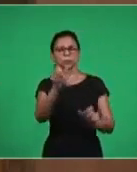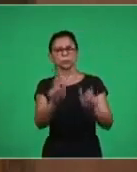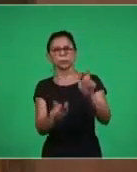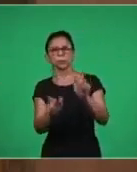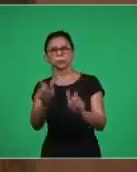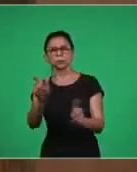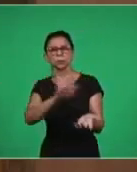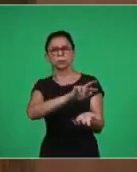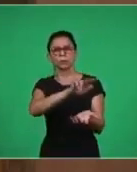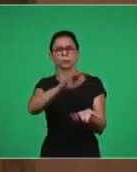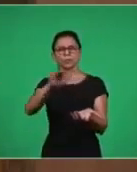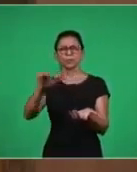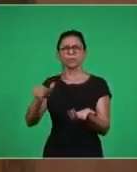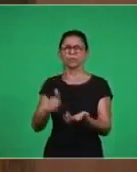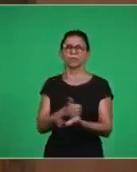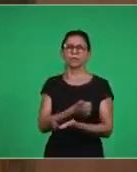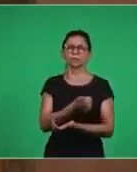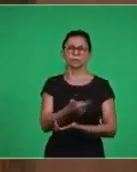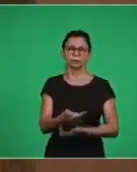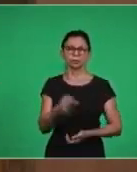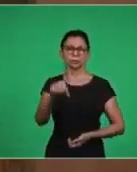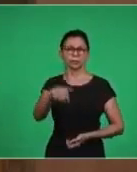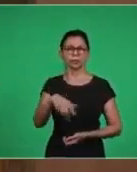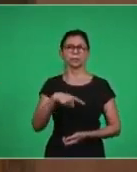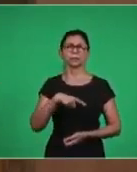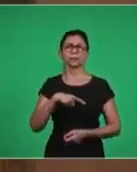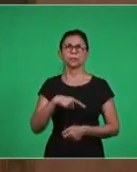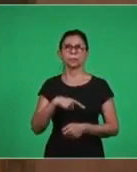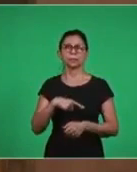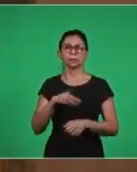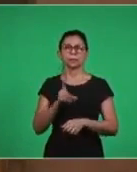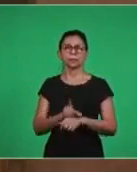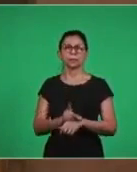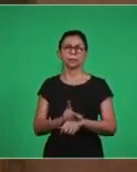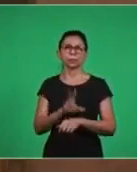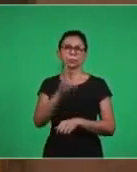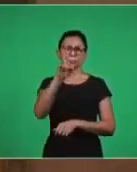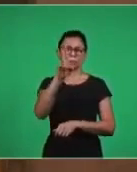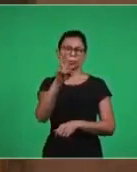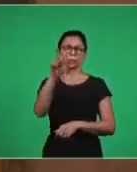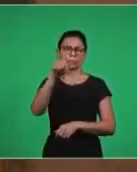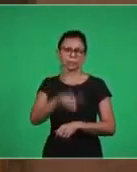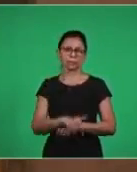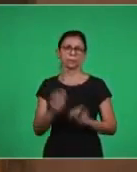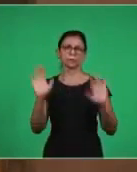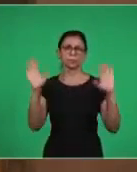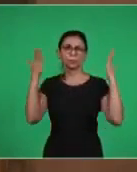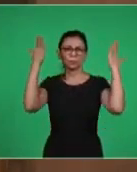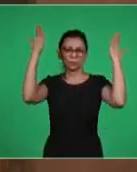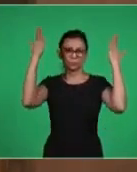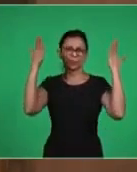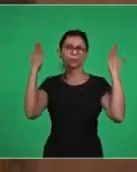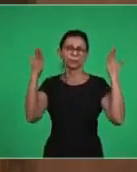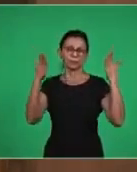and that person. And actually, in fact, we have many, all of our